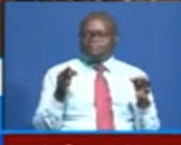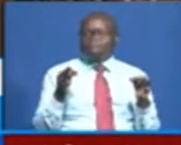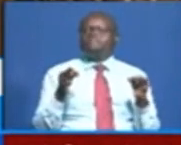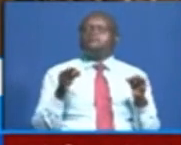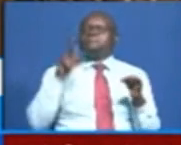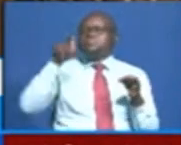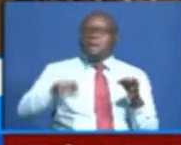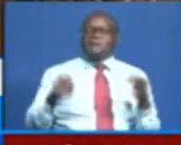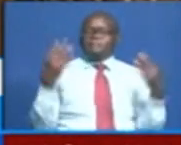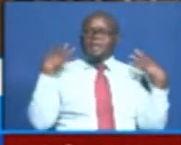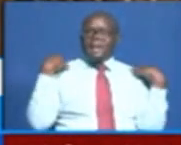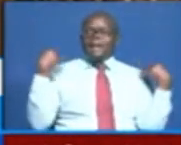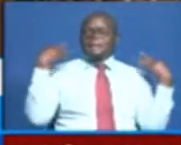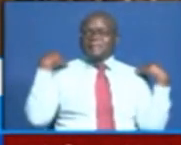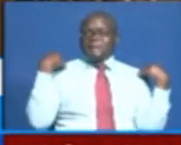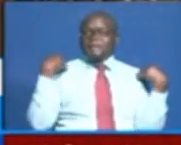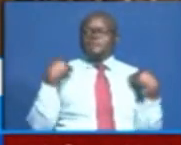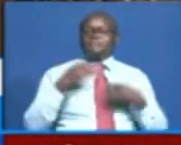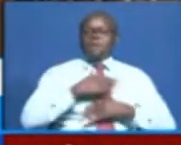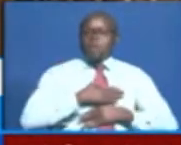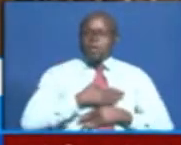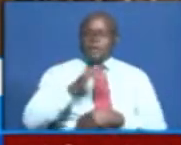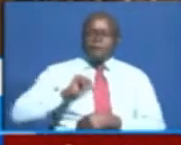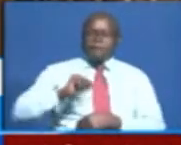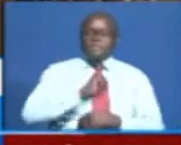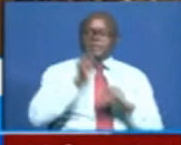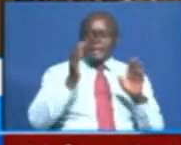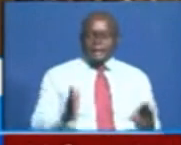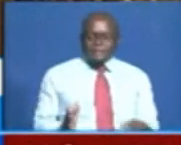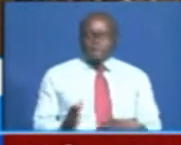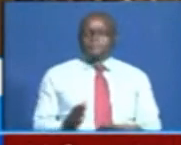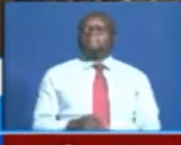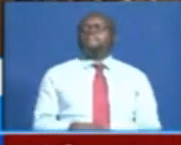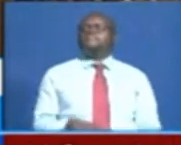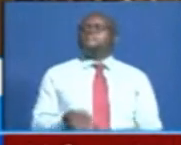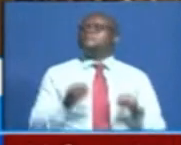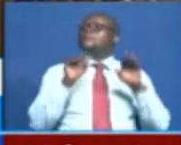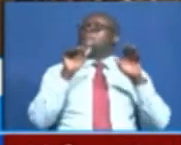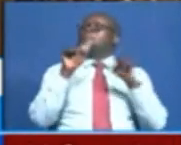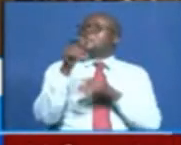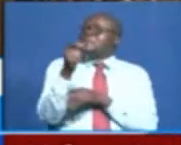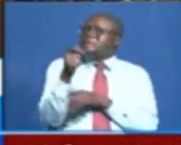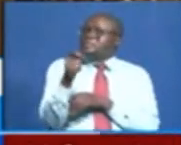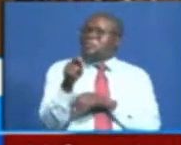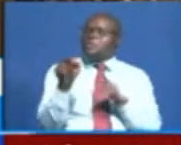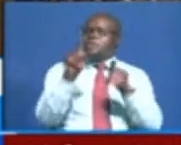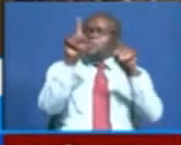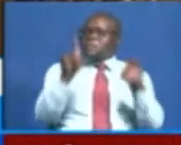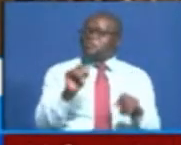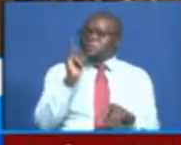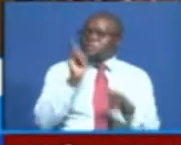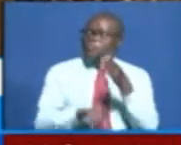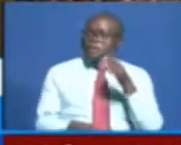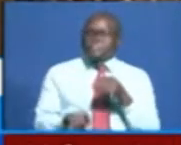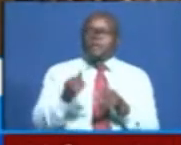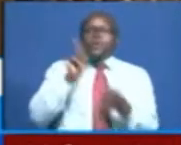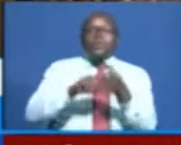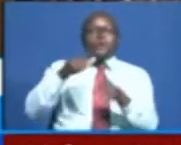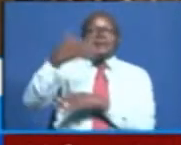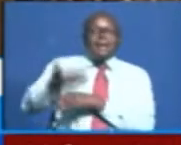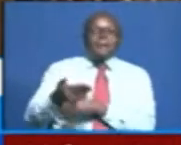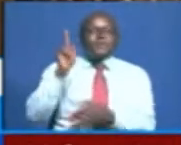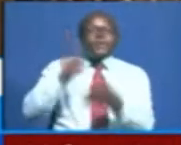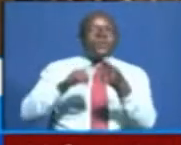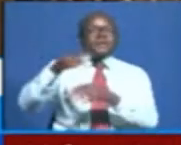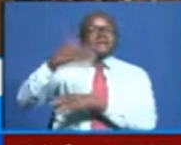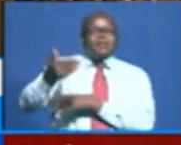exercised. Distinguished senators, the critical question is, what next? What is next